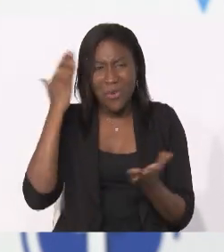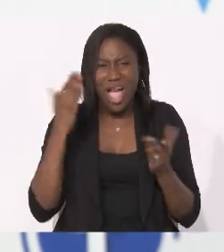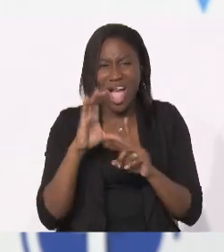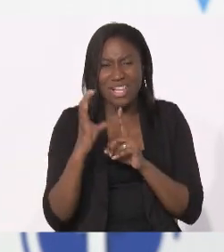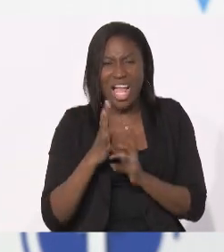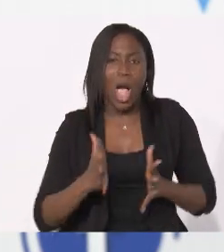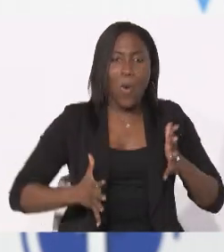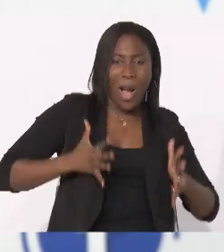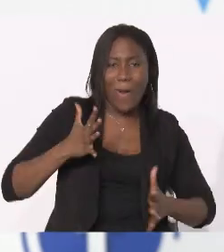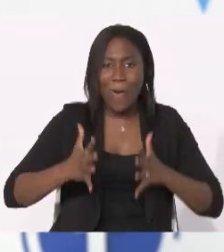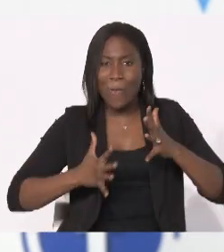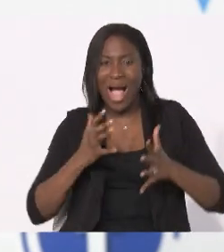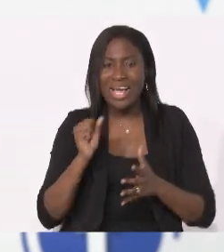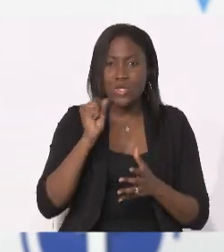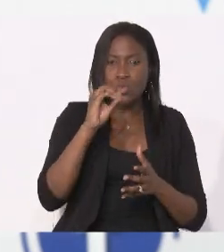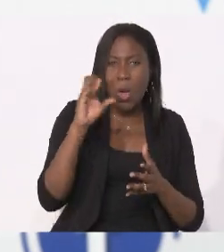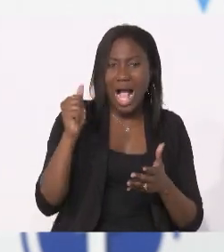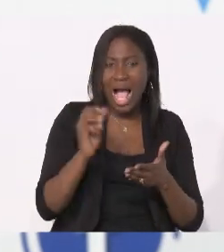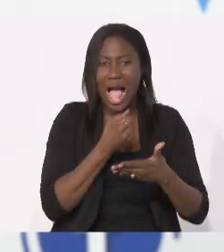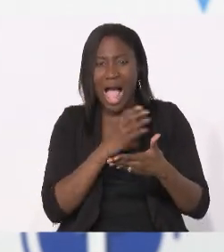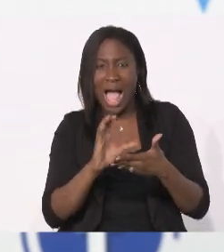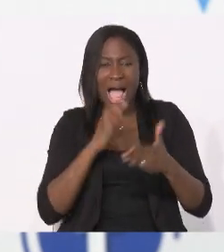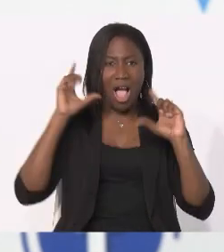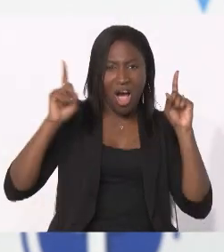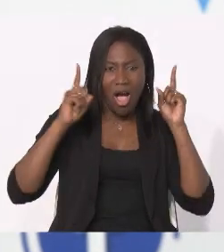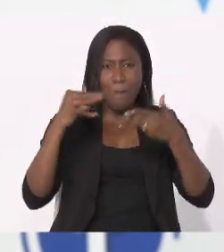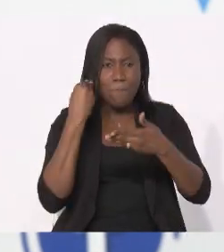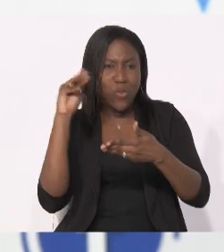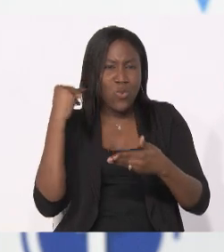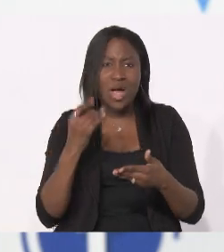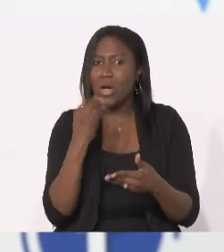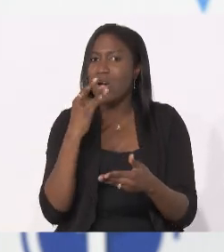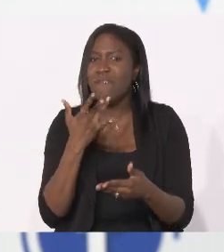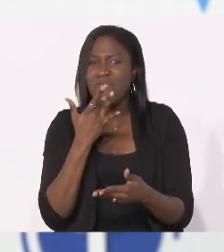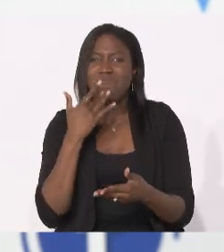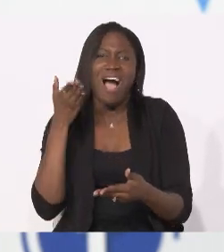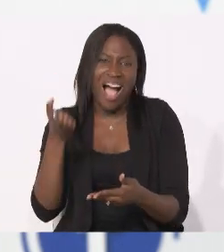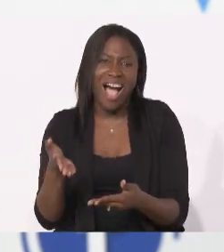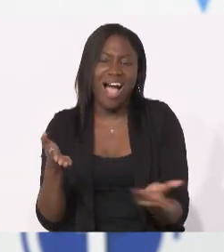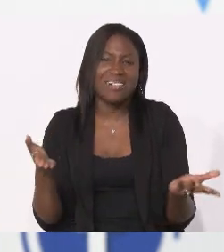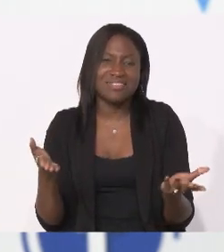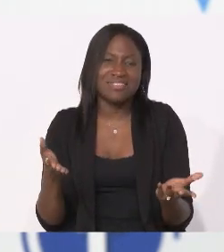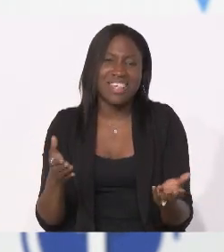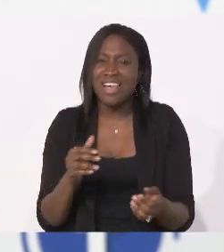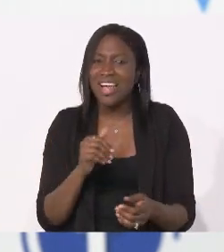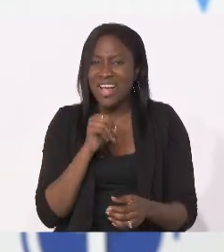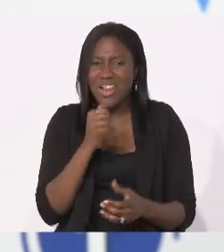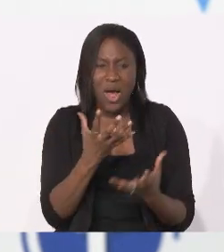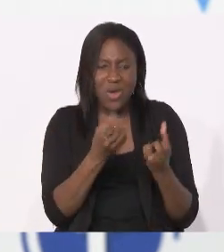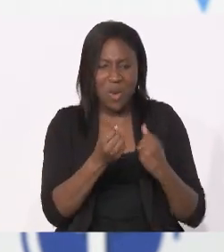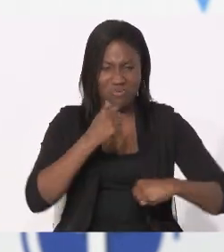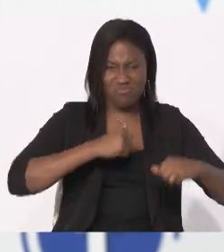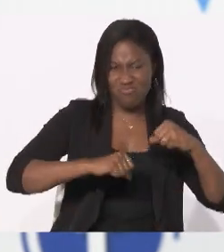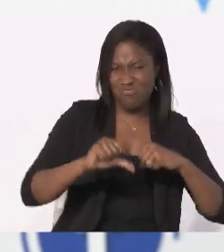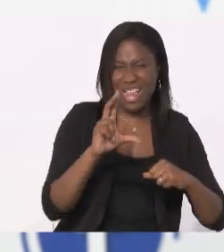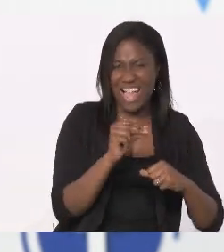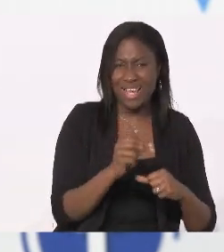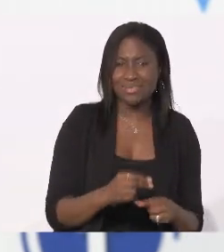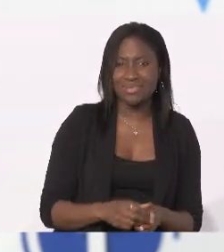at Film TT and talk about an opportunity for us to put some money into this thing, you know, because that's what is needed. You know, that